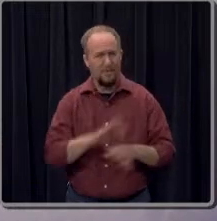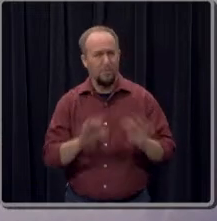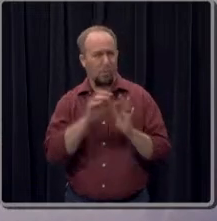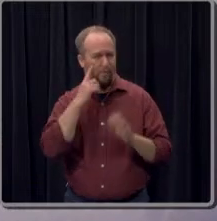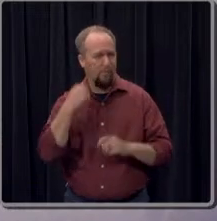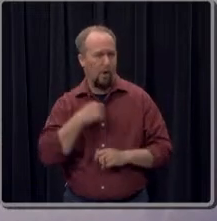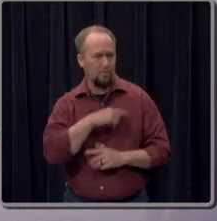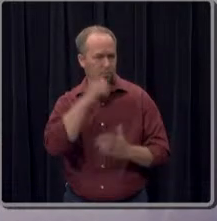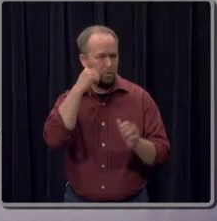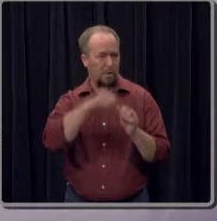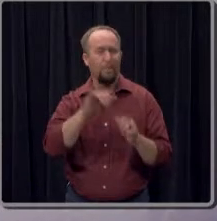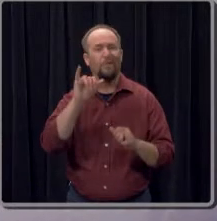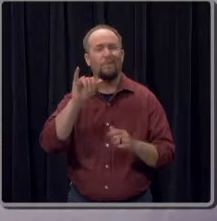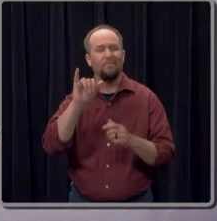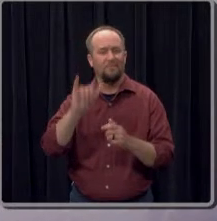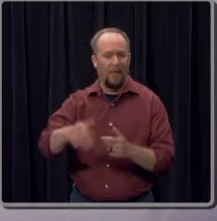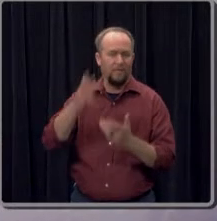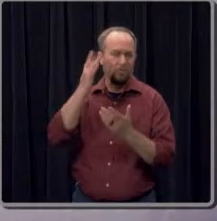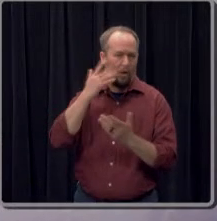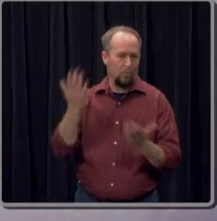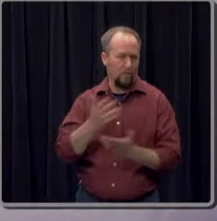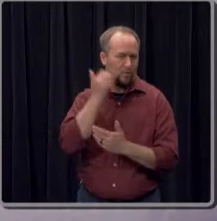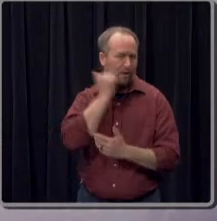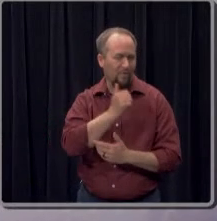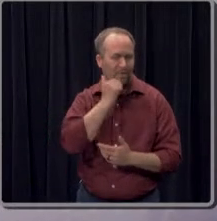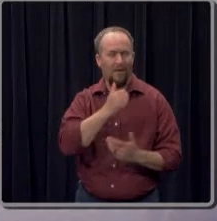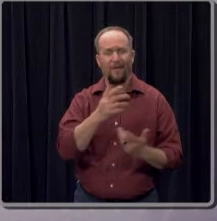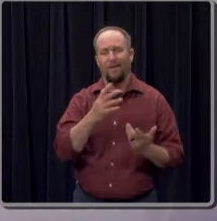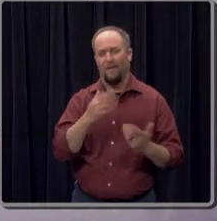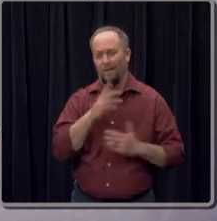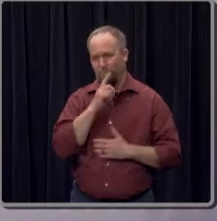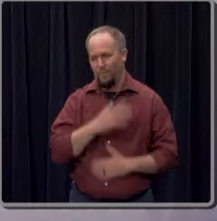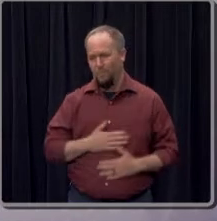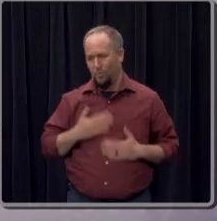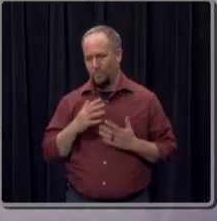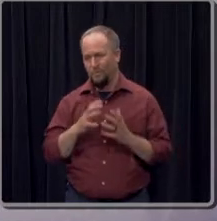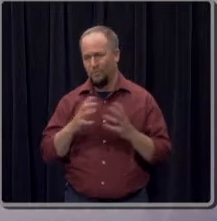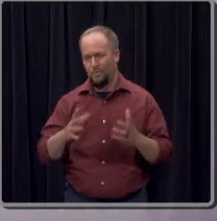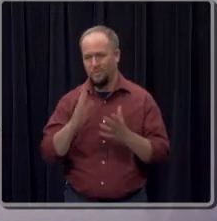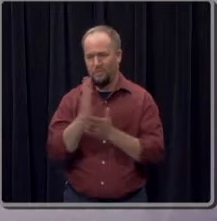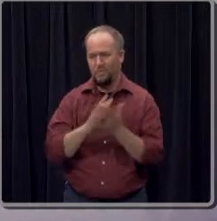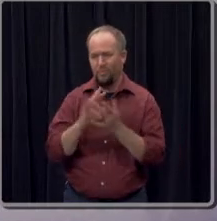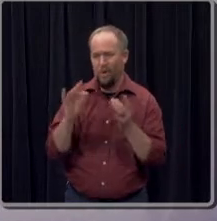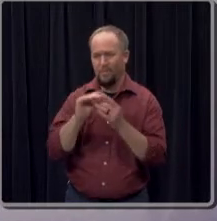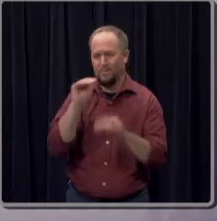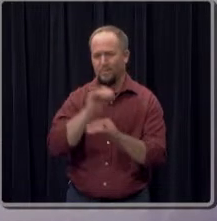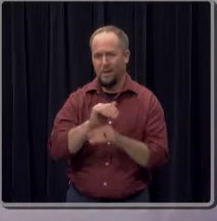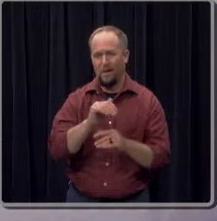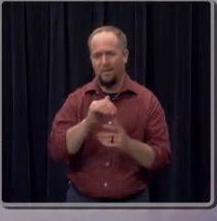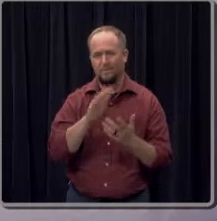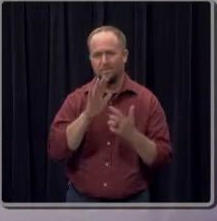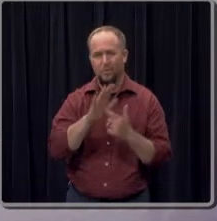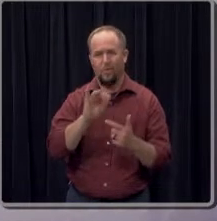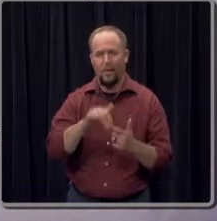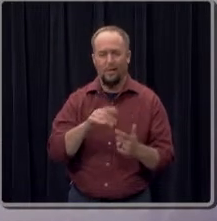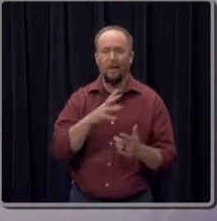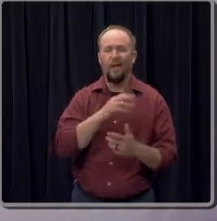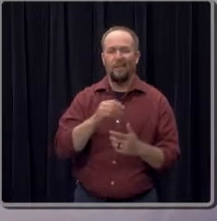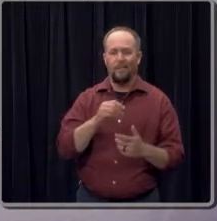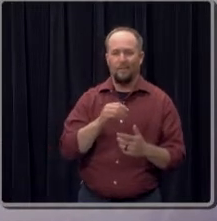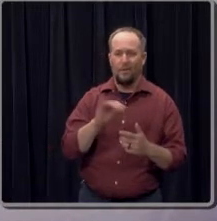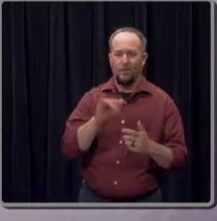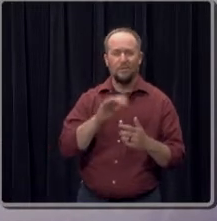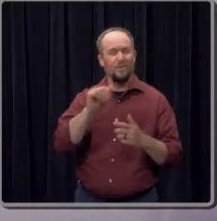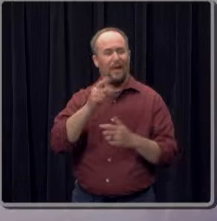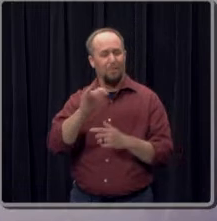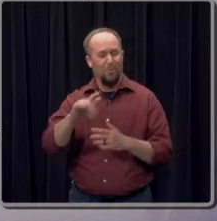just remember that that's why we're all here each and every day. And I appreciated so many of your comments tonight that referenced that. And then I'd be remiss in the April